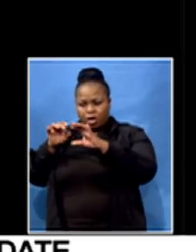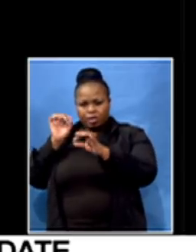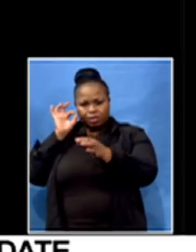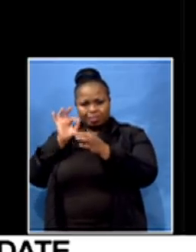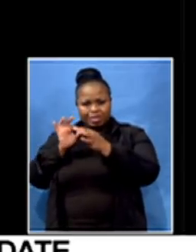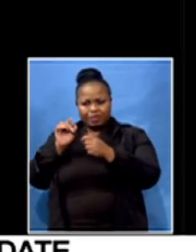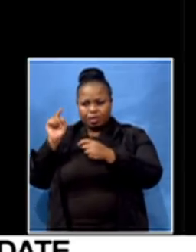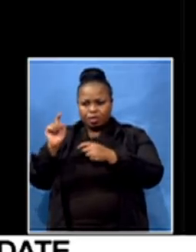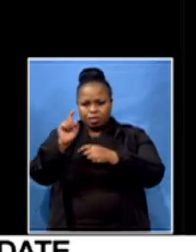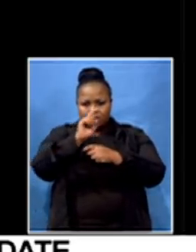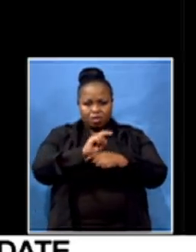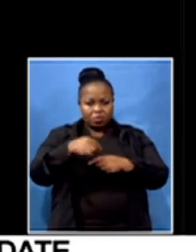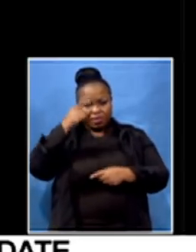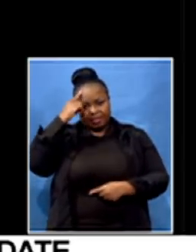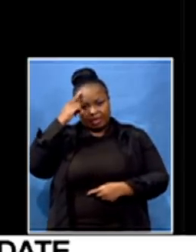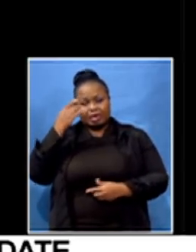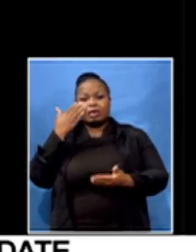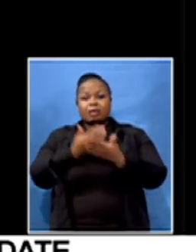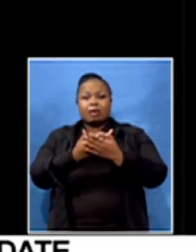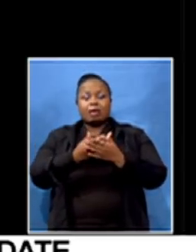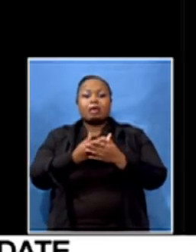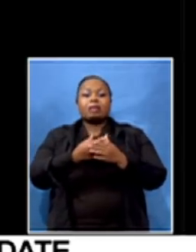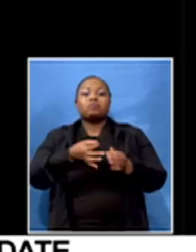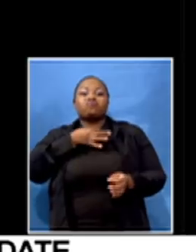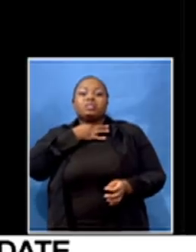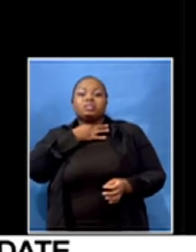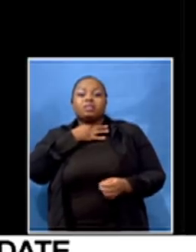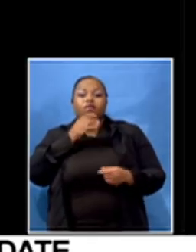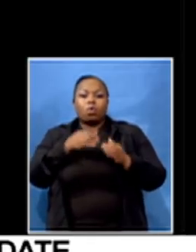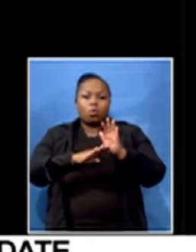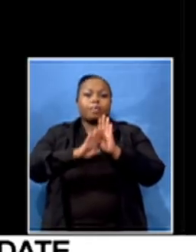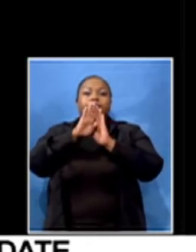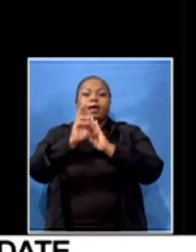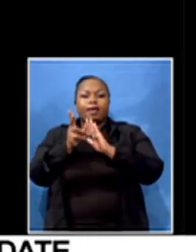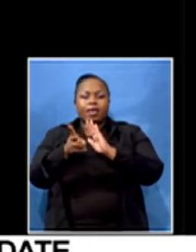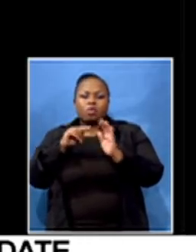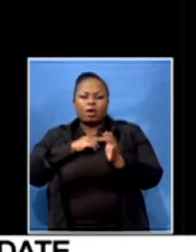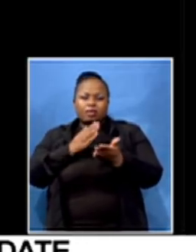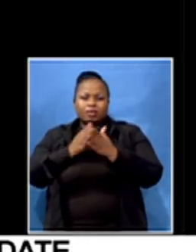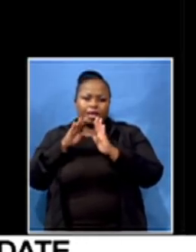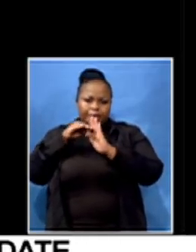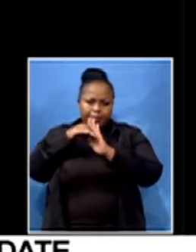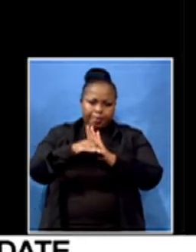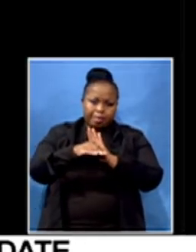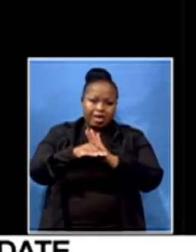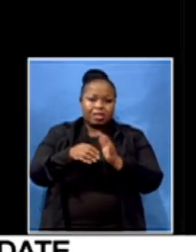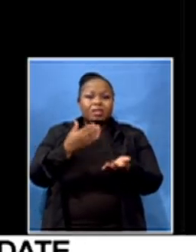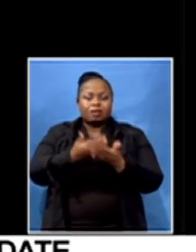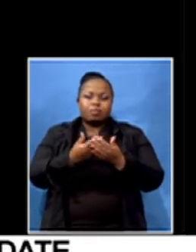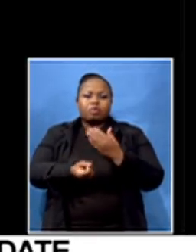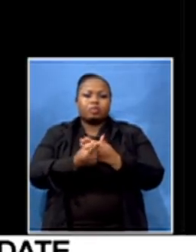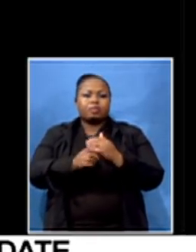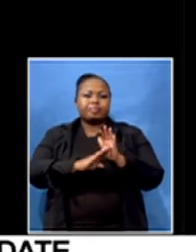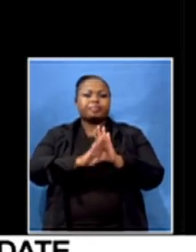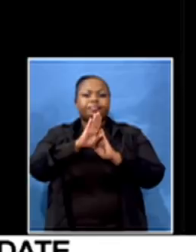areas where we think that there's still a risk of a rebound infection. And so that's why we have a look, we